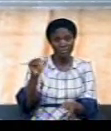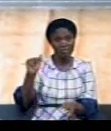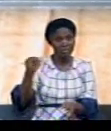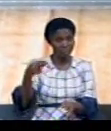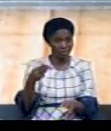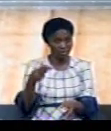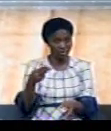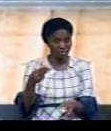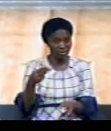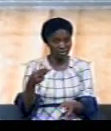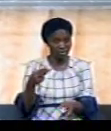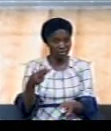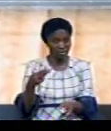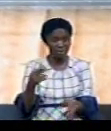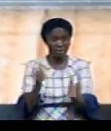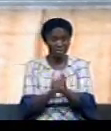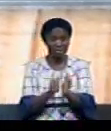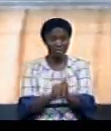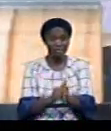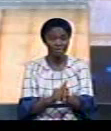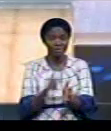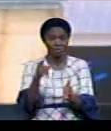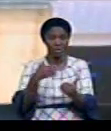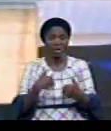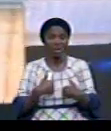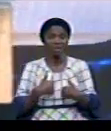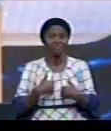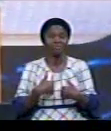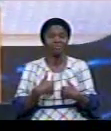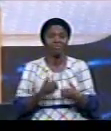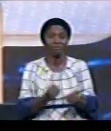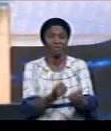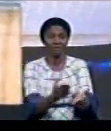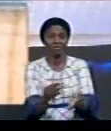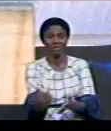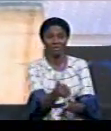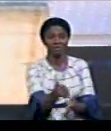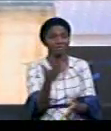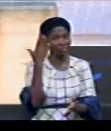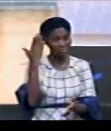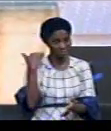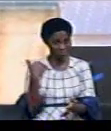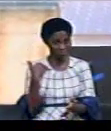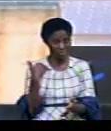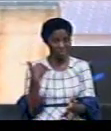Give yourself over to the Lord. And say, Lord,